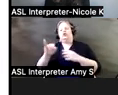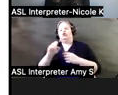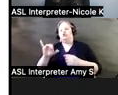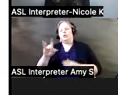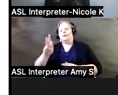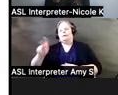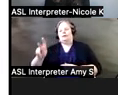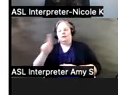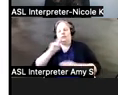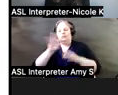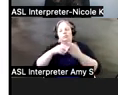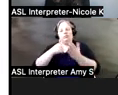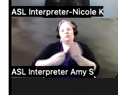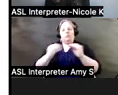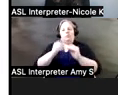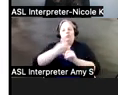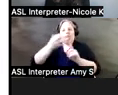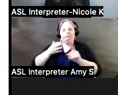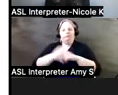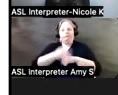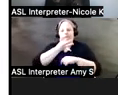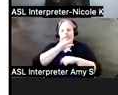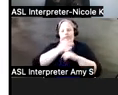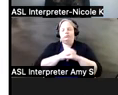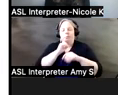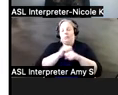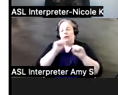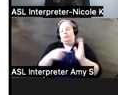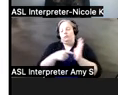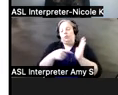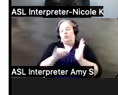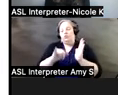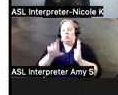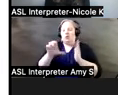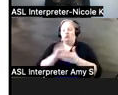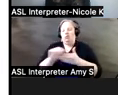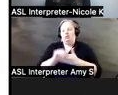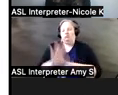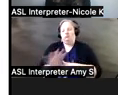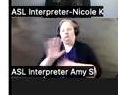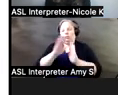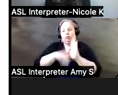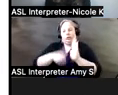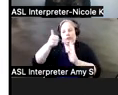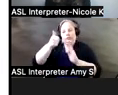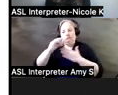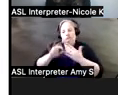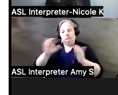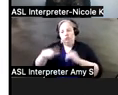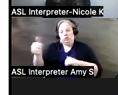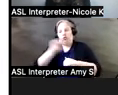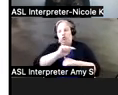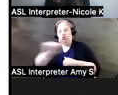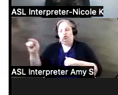different options in the next couple of slides. And it's also pretty affordable as well. So it's only about $100, and that's probably the cheapest option compared to all the